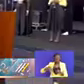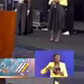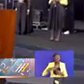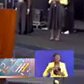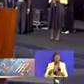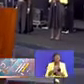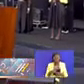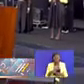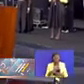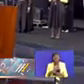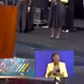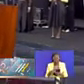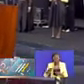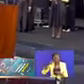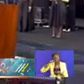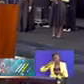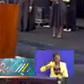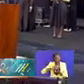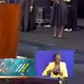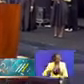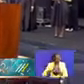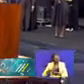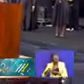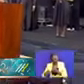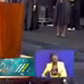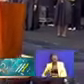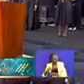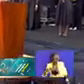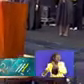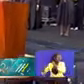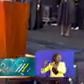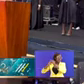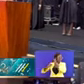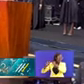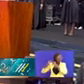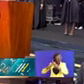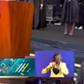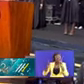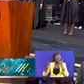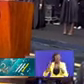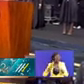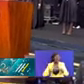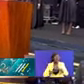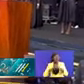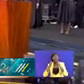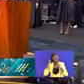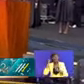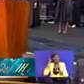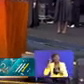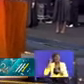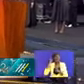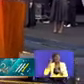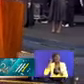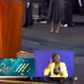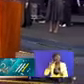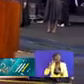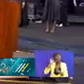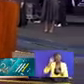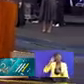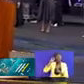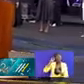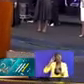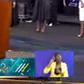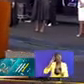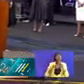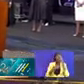formation it means that are disorganized generation but when we begin to understand that there is Rank and